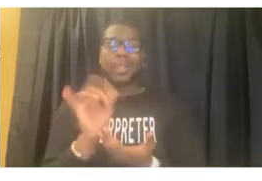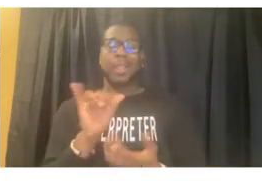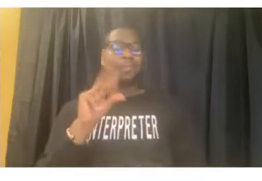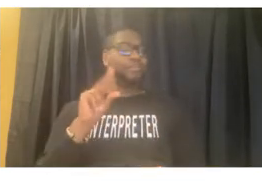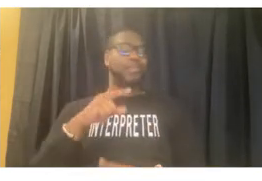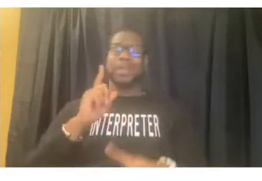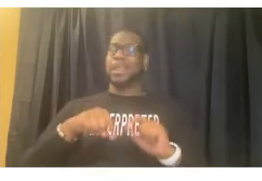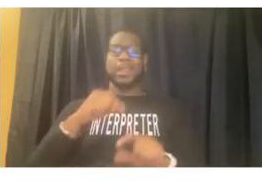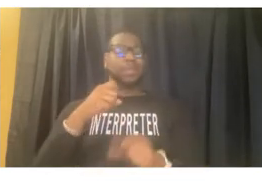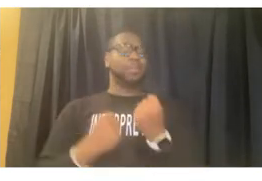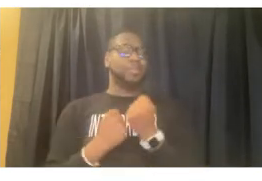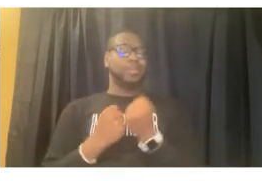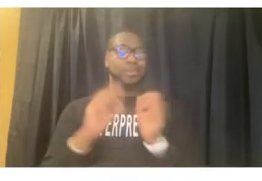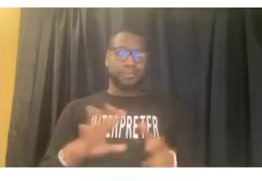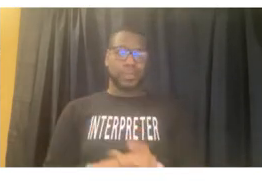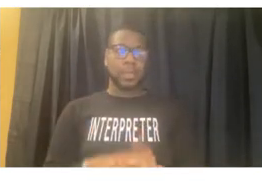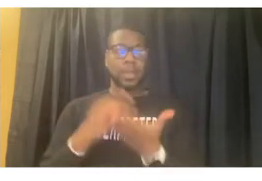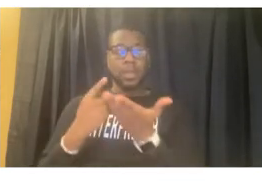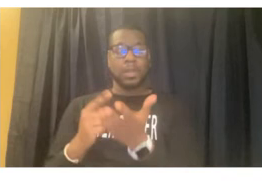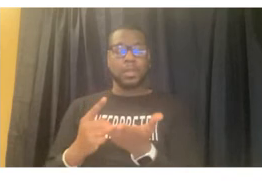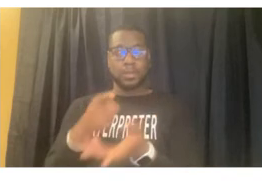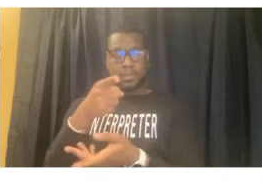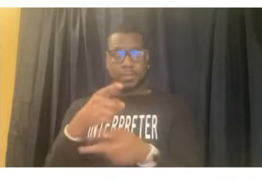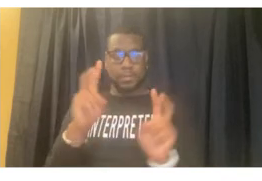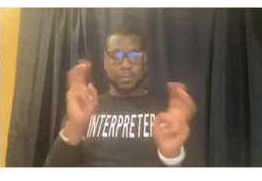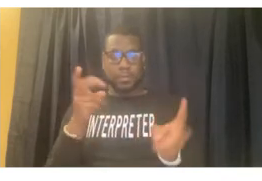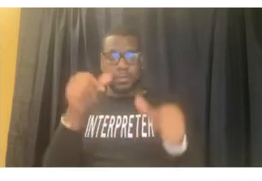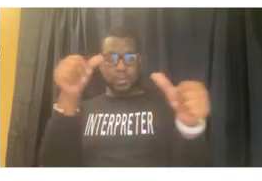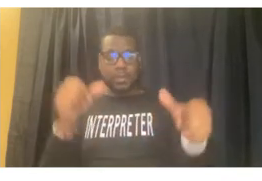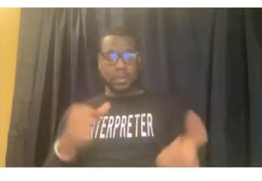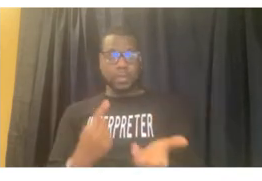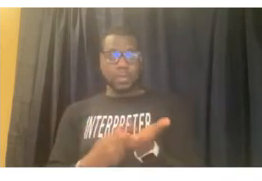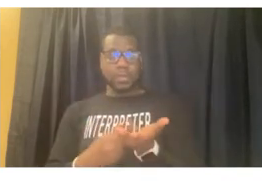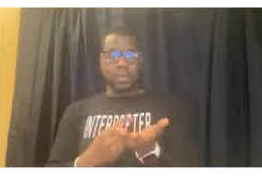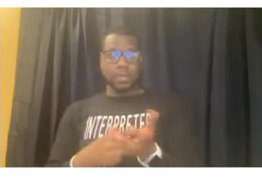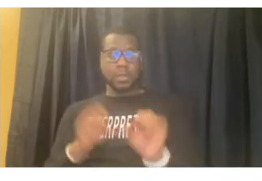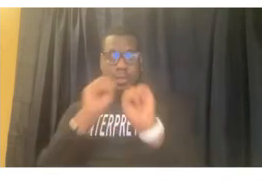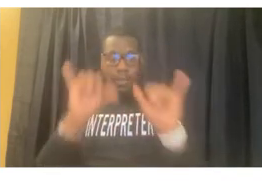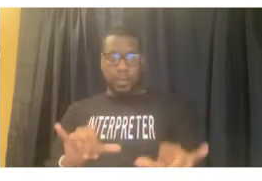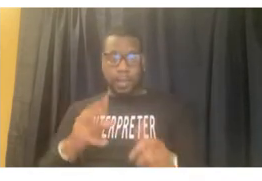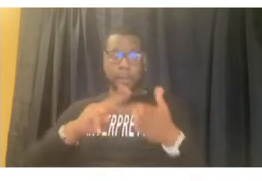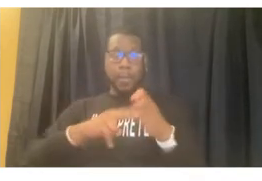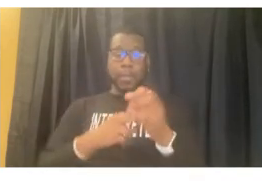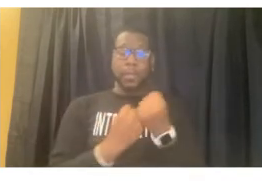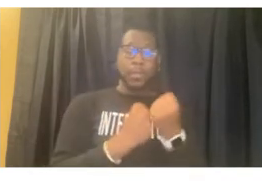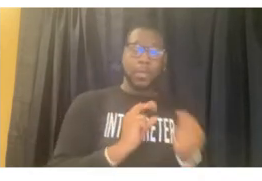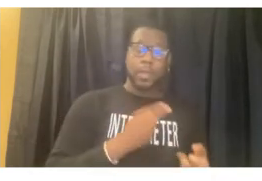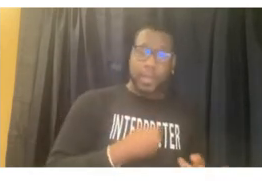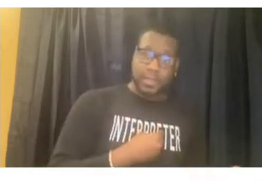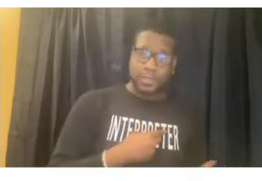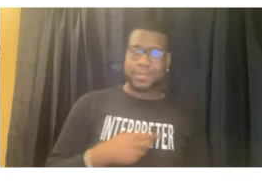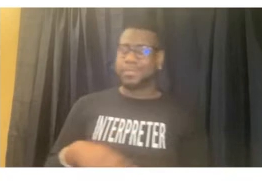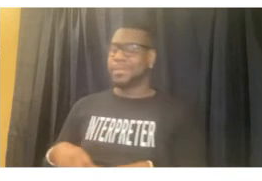Sometimes the systems meant to support us are the main ones who hurt us. When I would AWOL for my program, they just saw me as a throwaway rather than tapping into